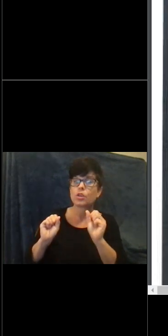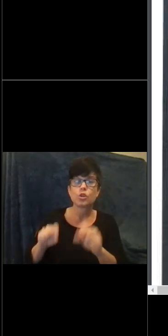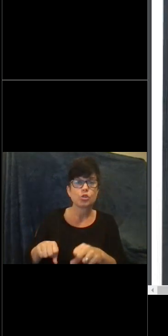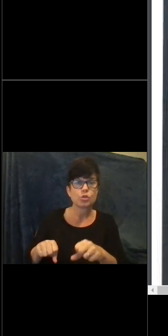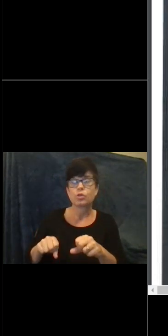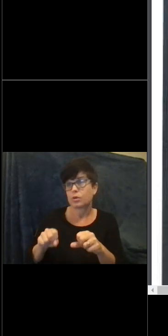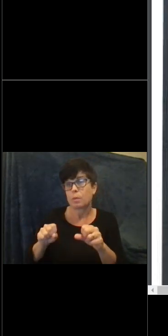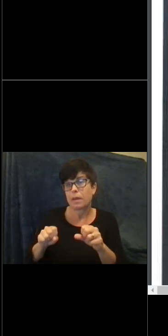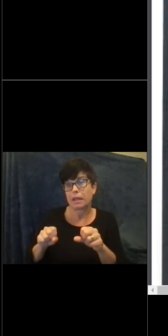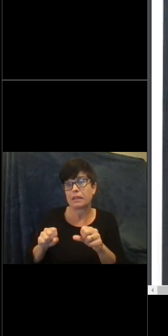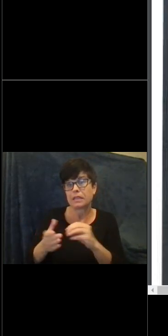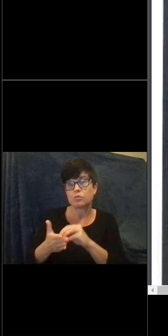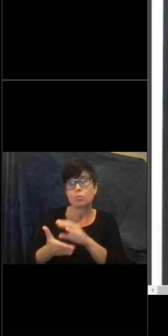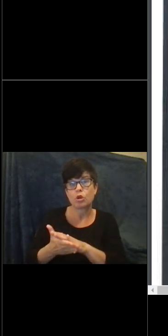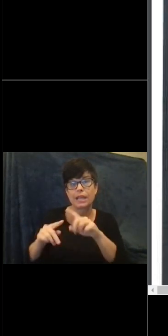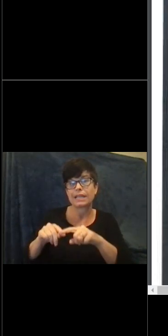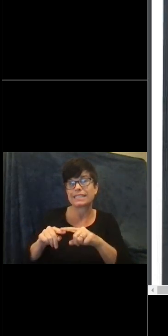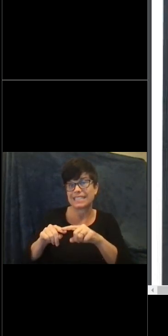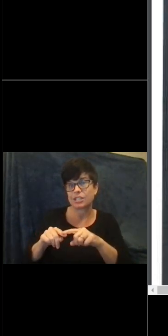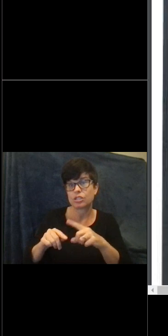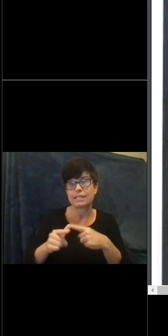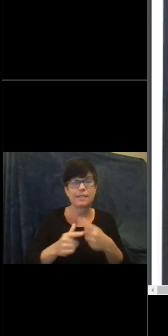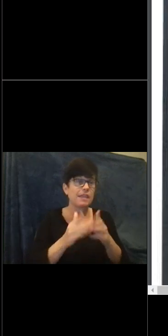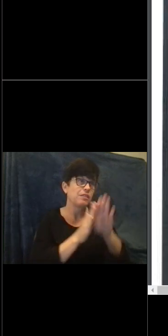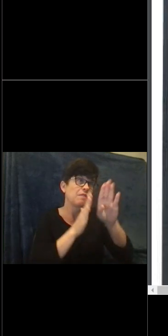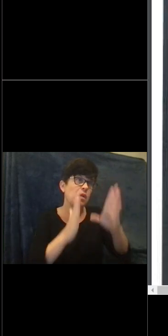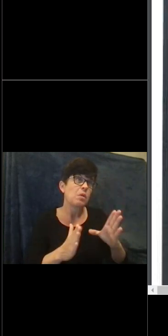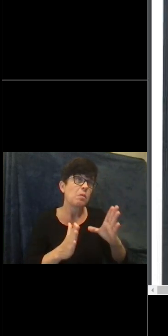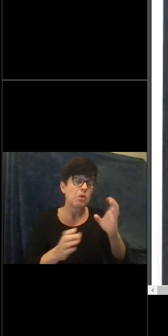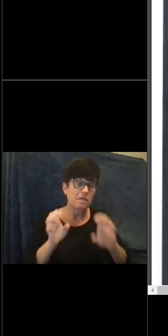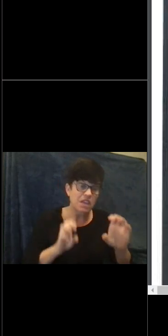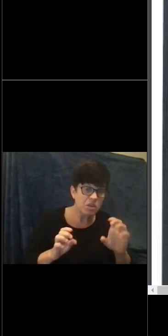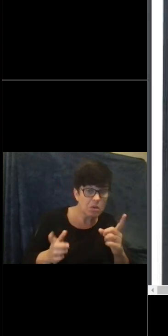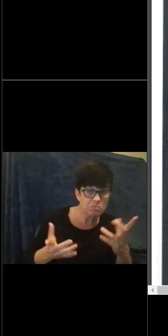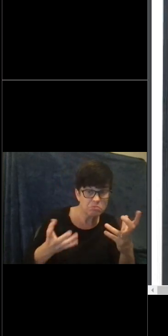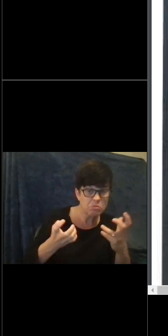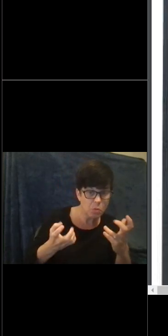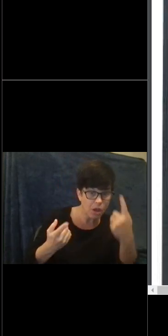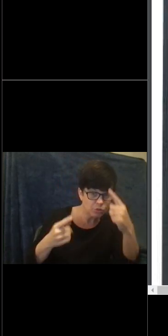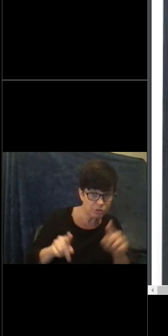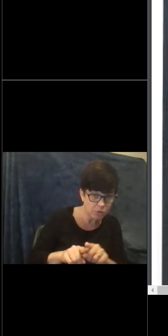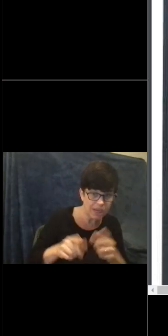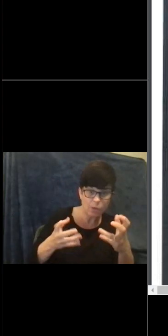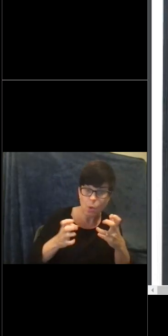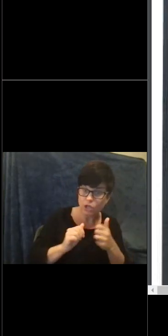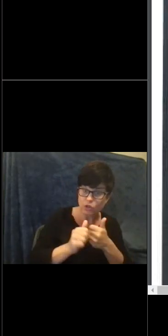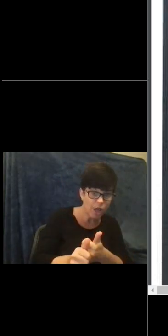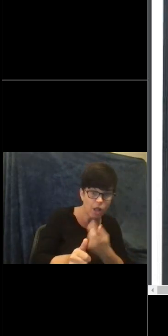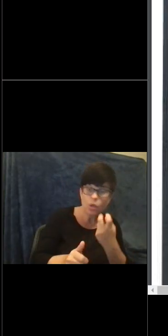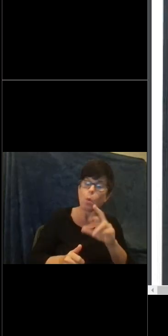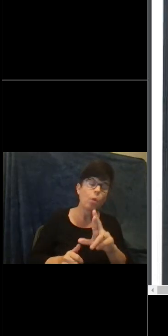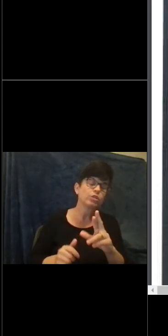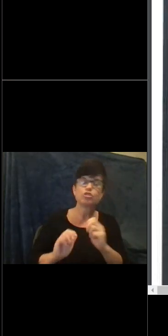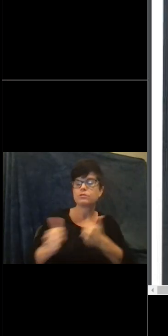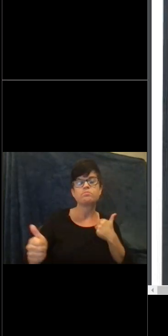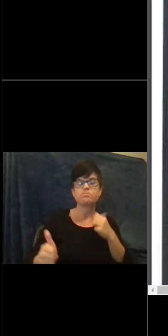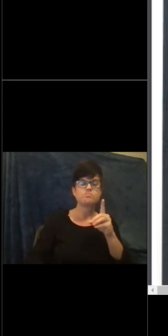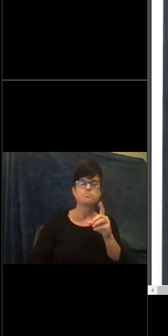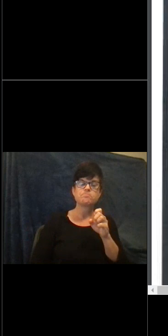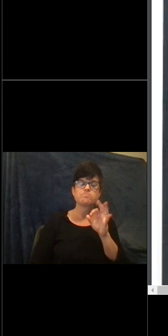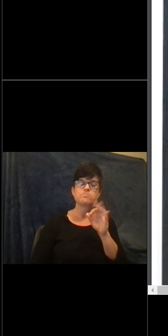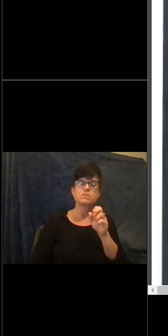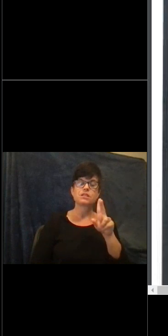that. And then the developer will evaluate whether they wish to comply with those conditions or whether they wish to risk the default and go